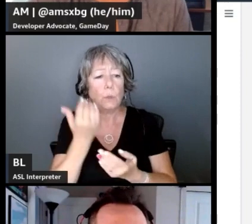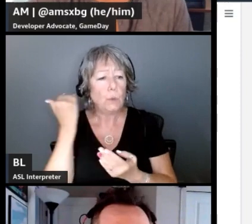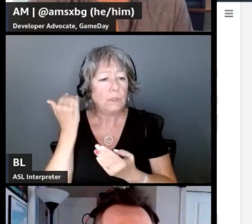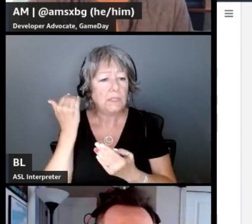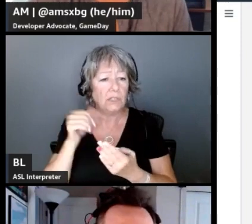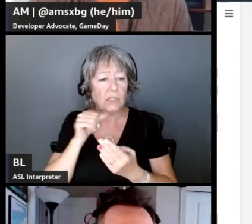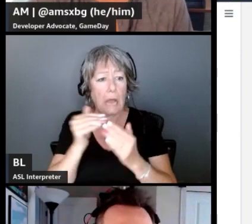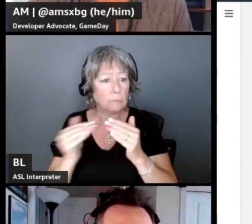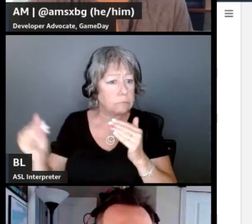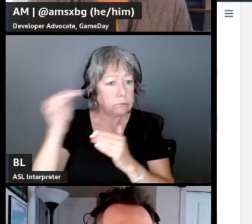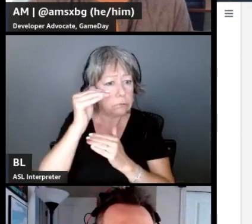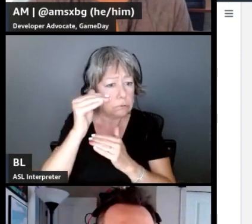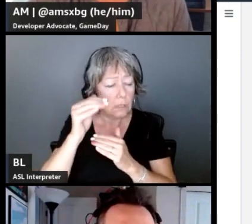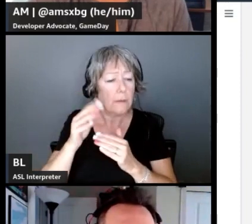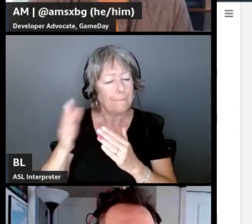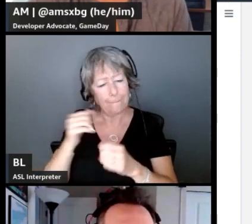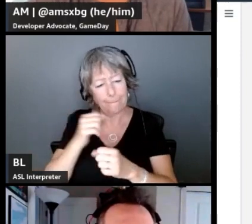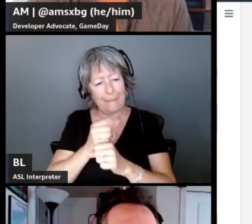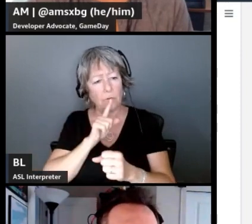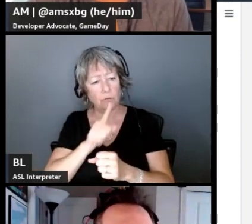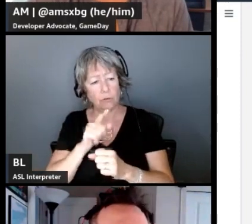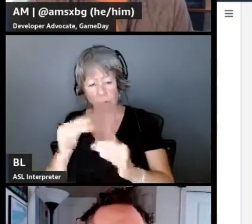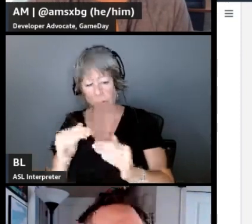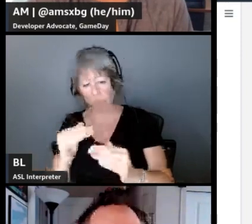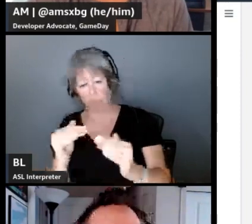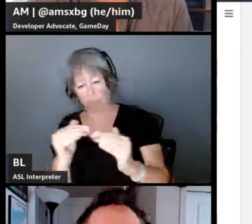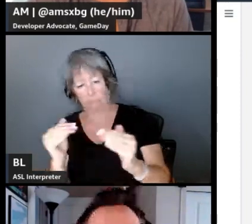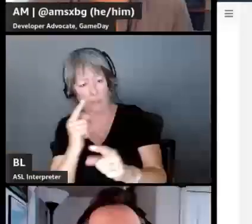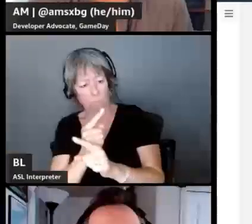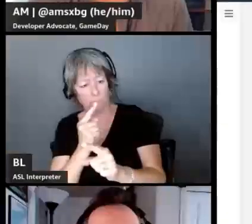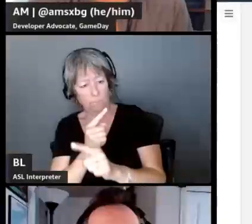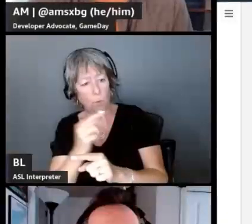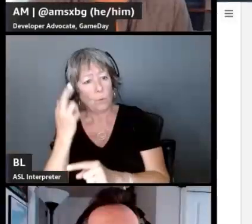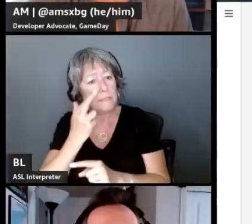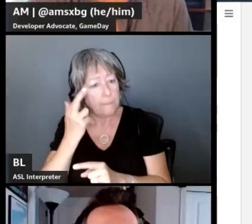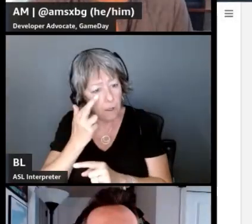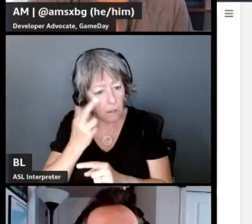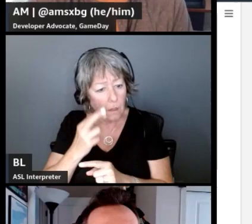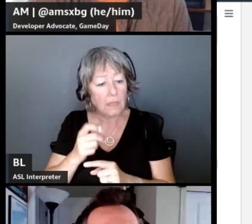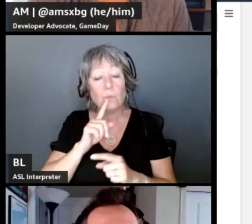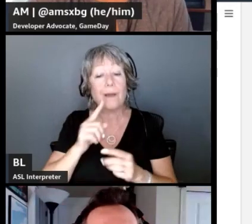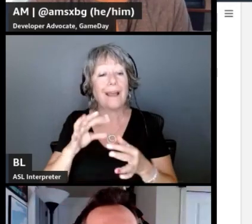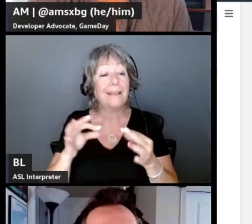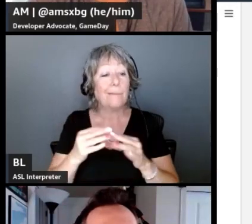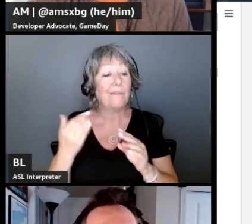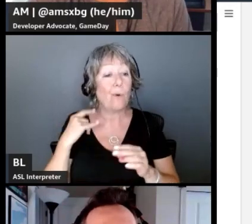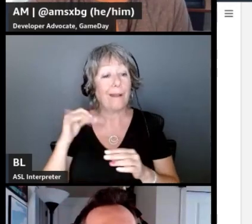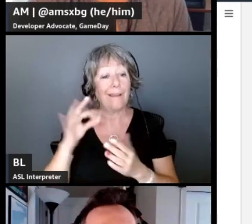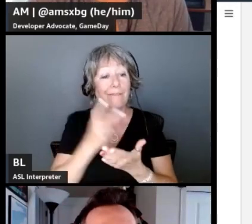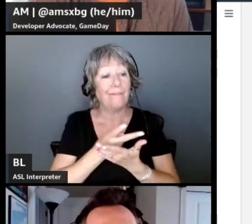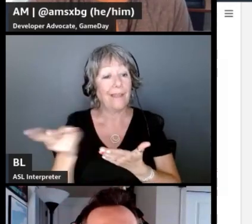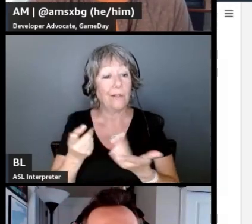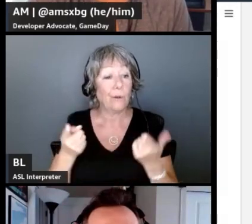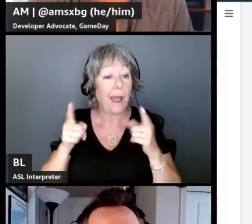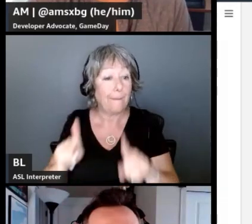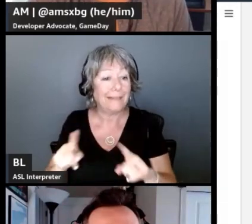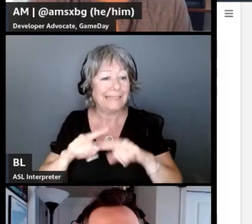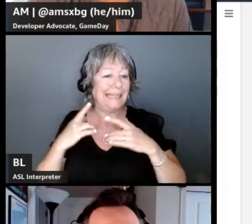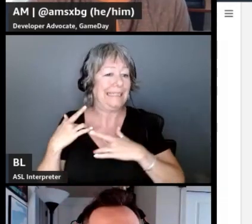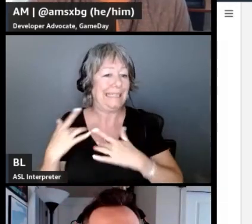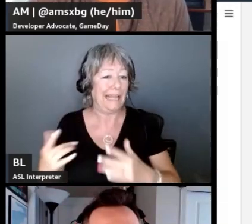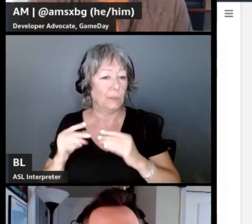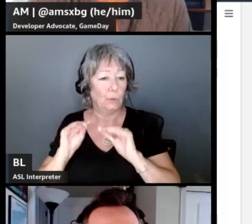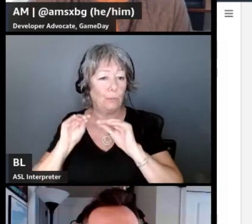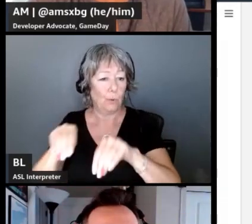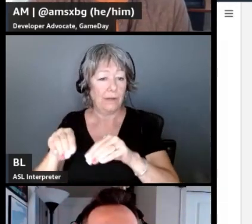reasonable limit, because as I was speaking earlier, if a failure happens, it tends to put the stress on the remaining clusters.